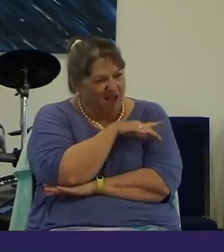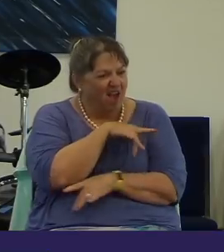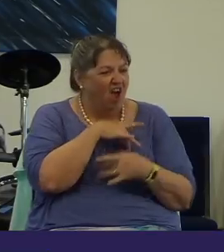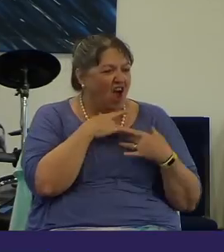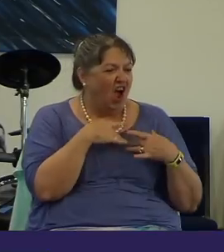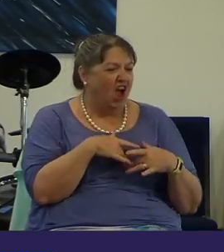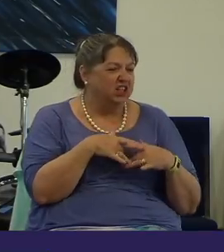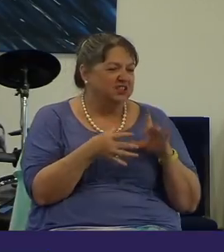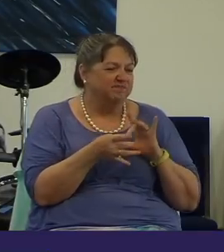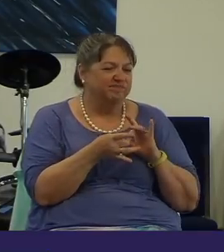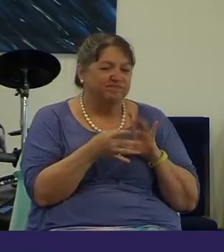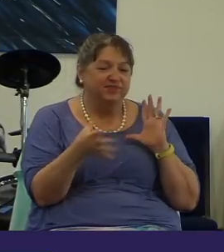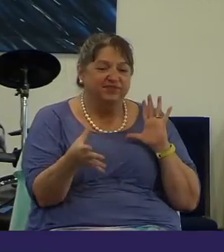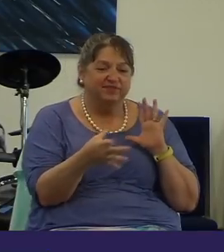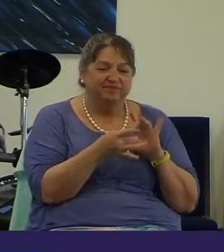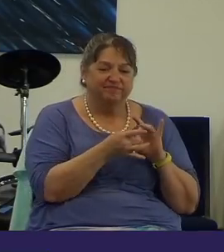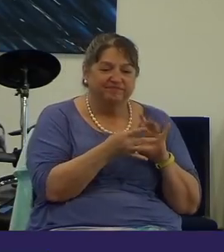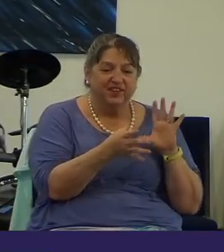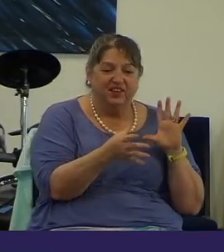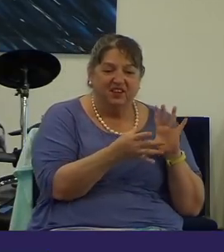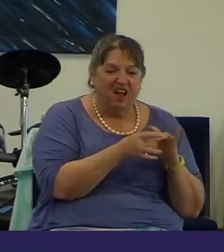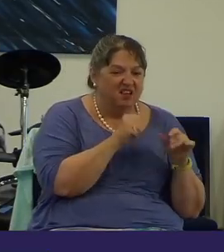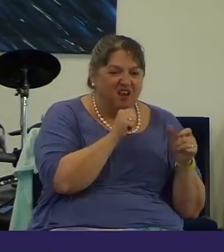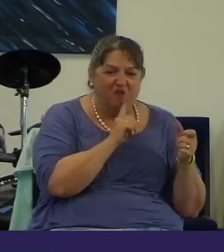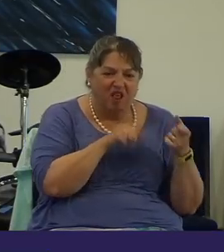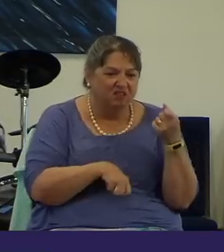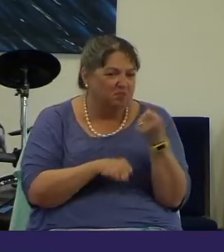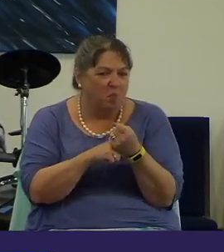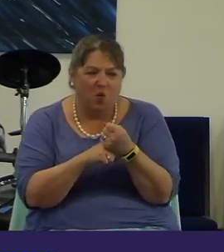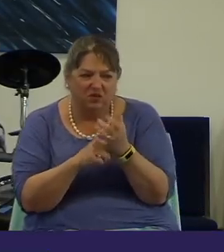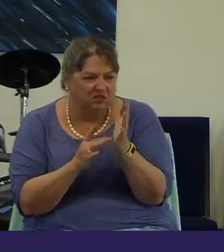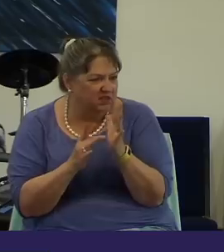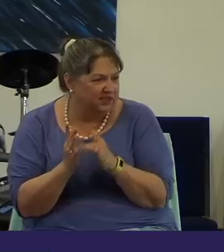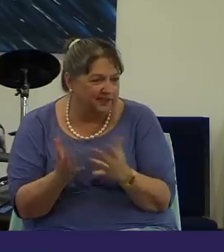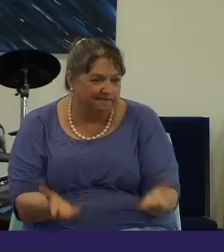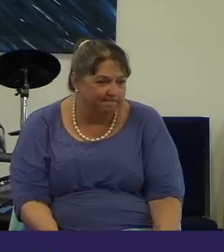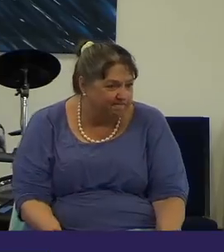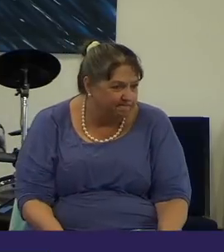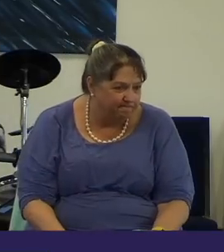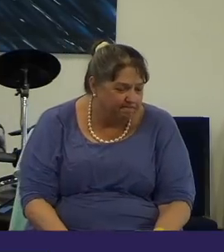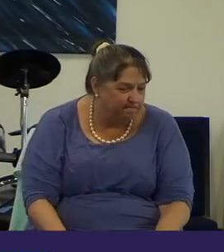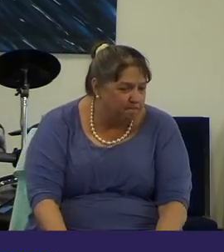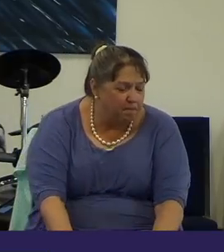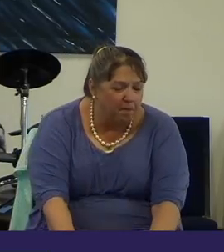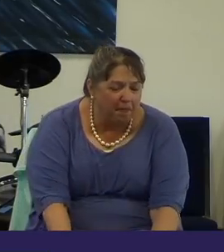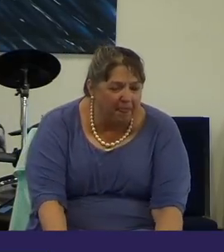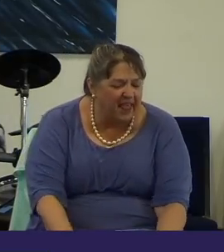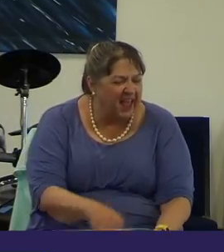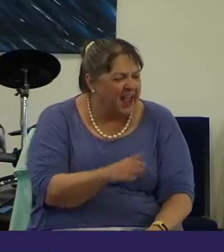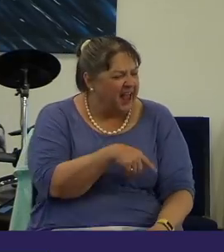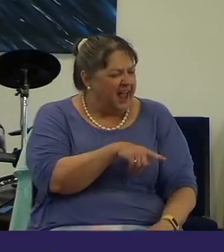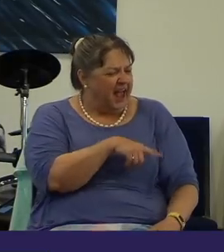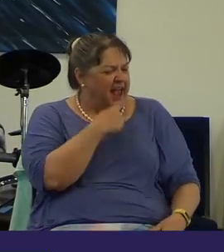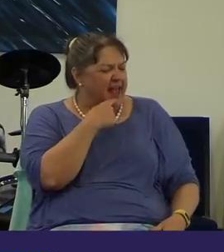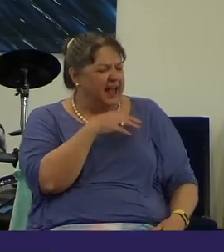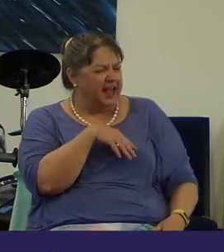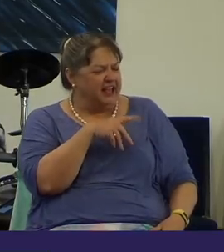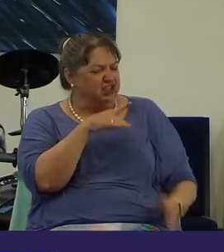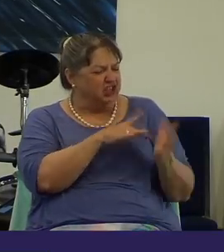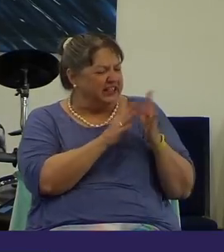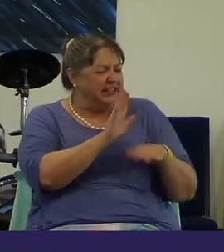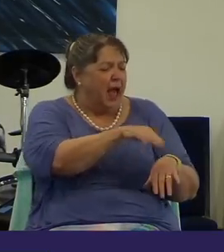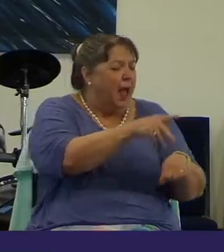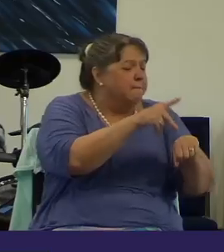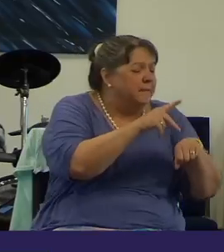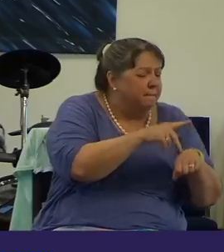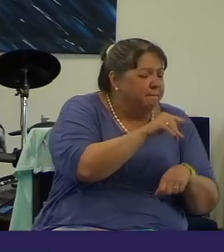And Jesus says in verse 41, he says to Peter, "Peter, watch and pray that you fall not into temptation.